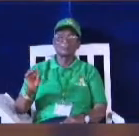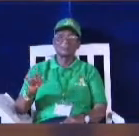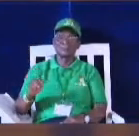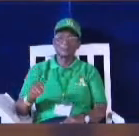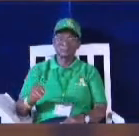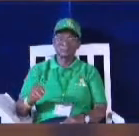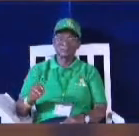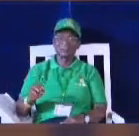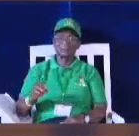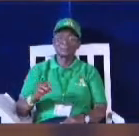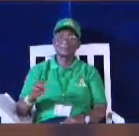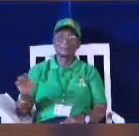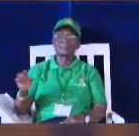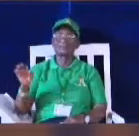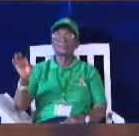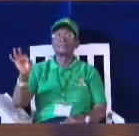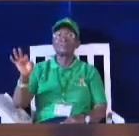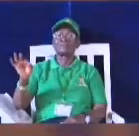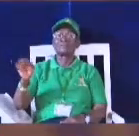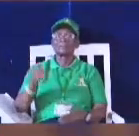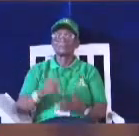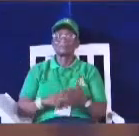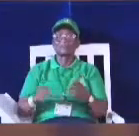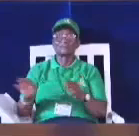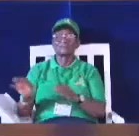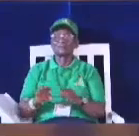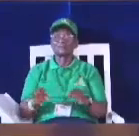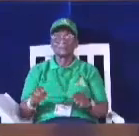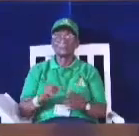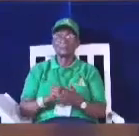Matthew 18, verse 19. What does it say?